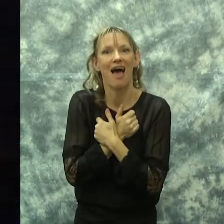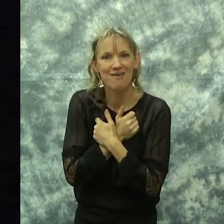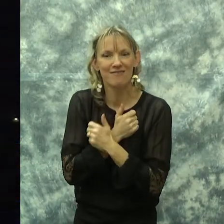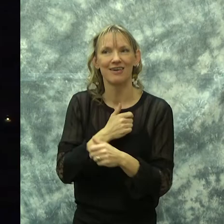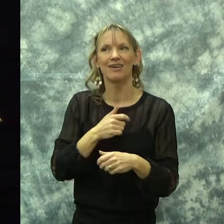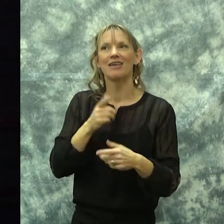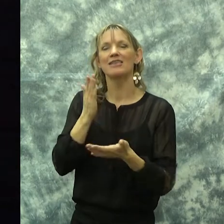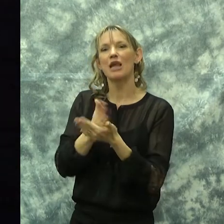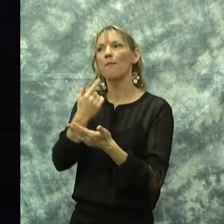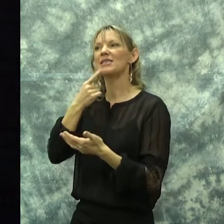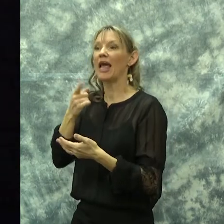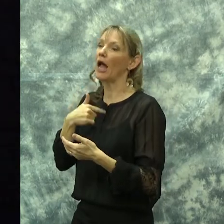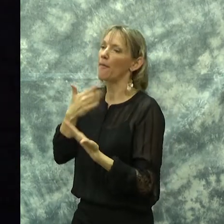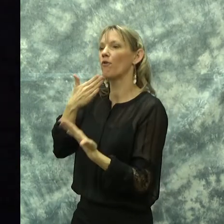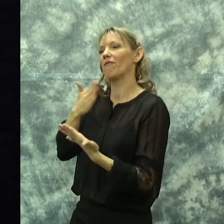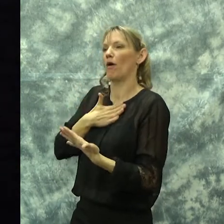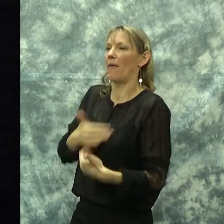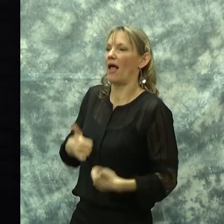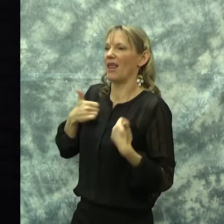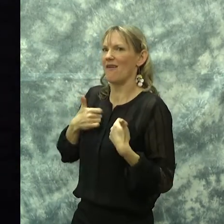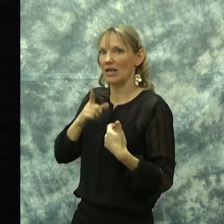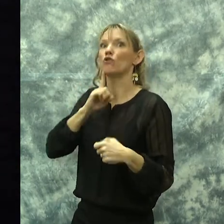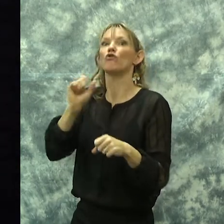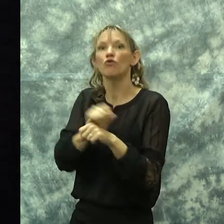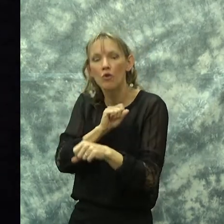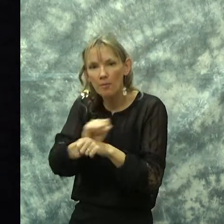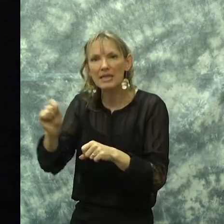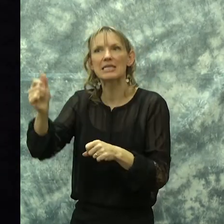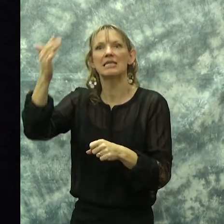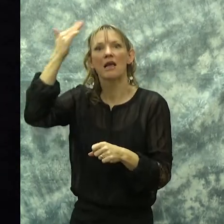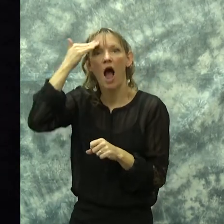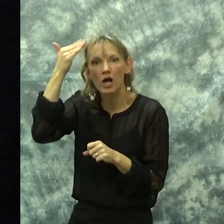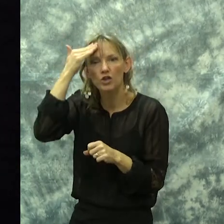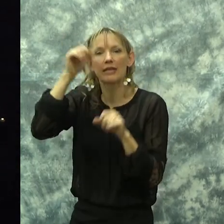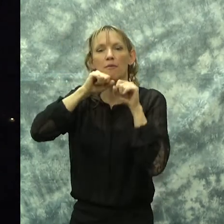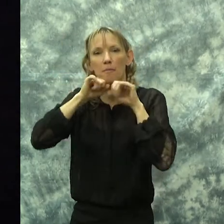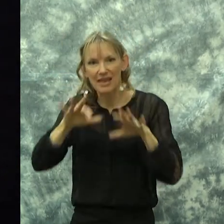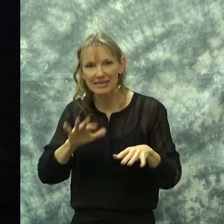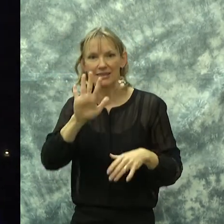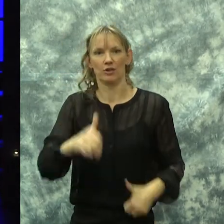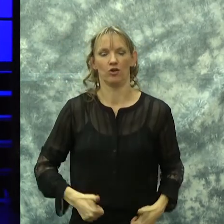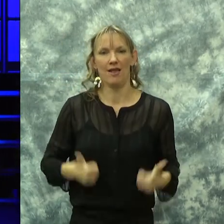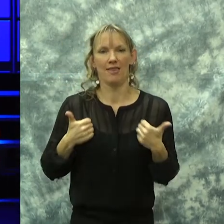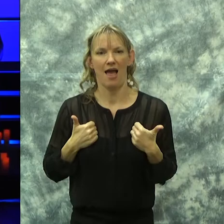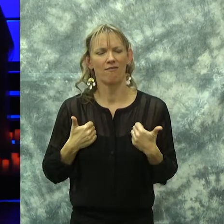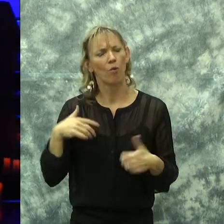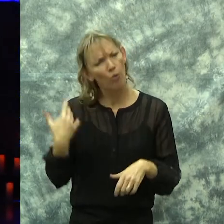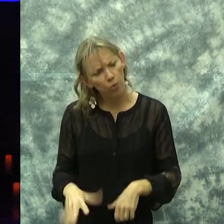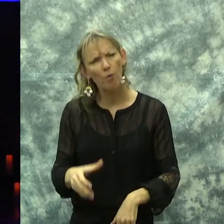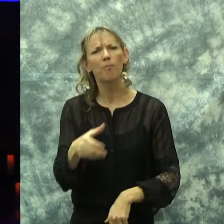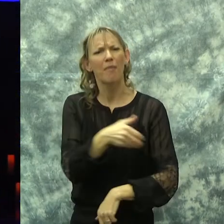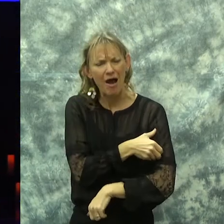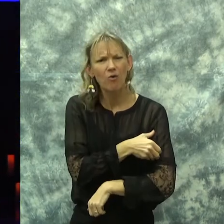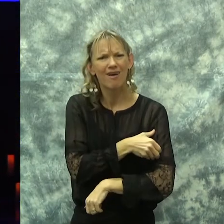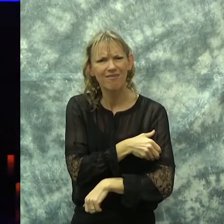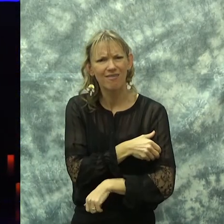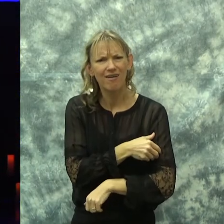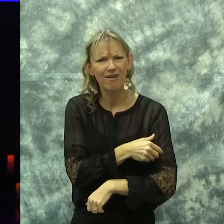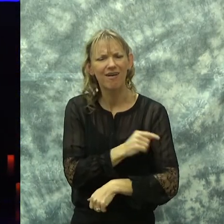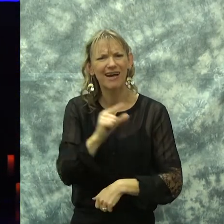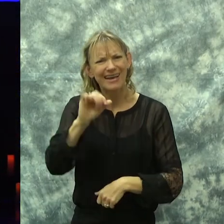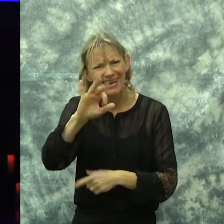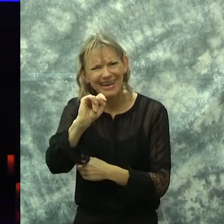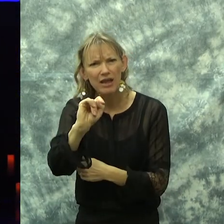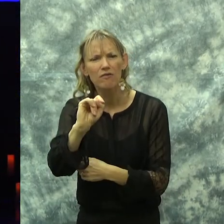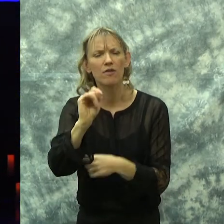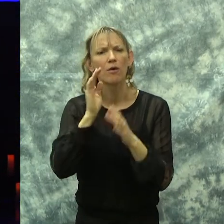and you bring a consciousness of blessing into it. And it's so powerful, this gift of